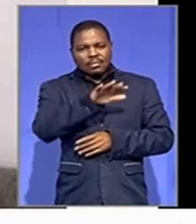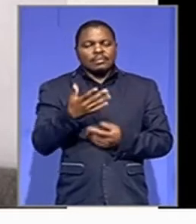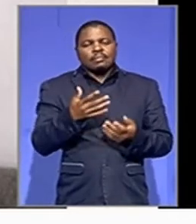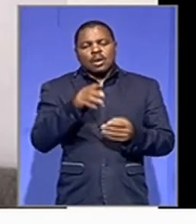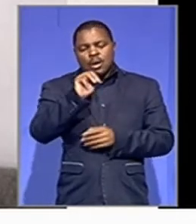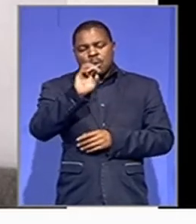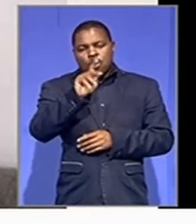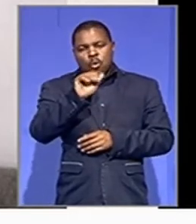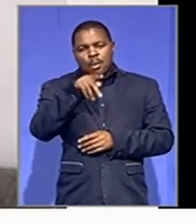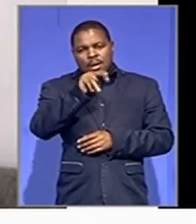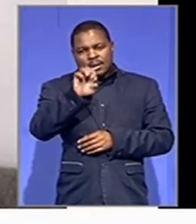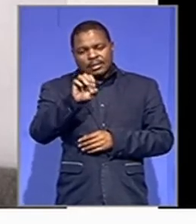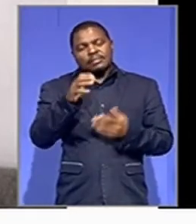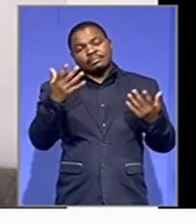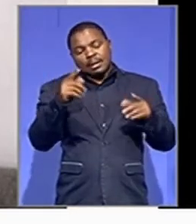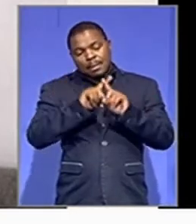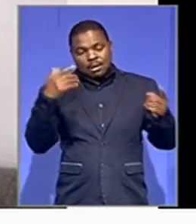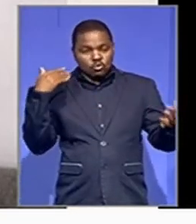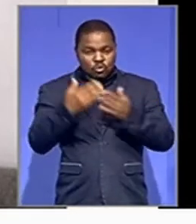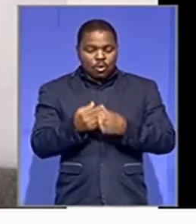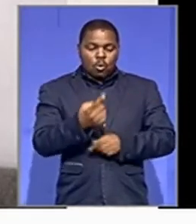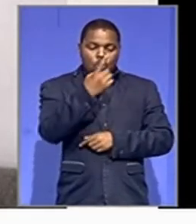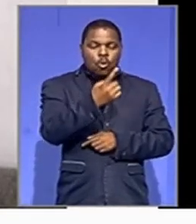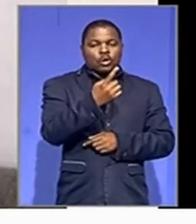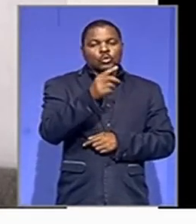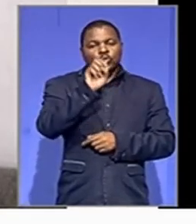1, we've managed to place